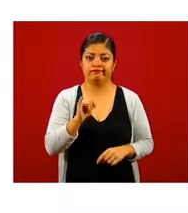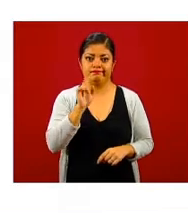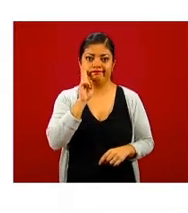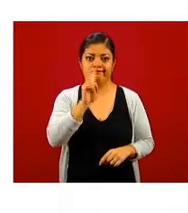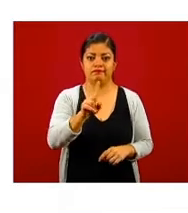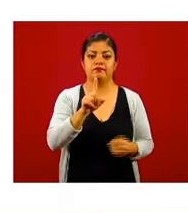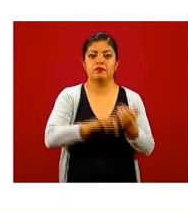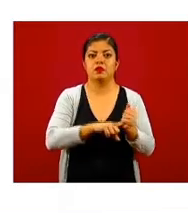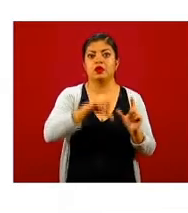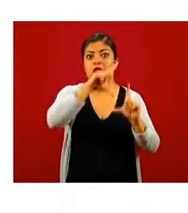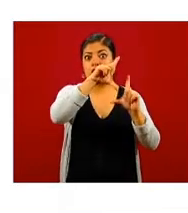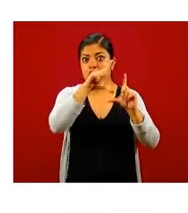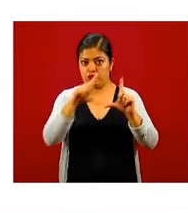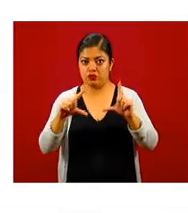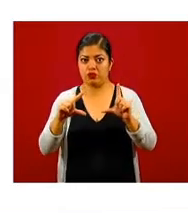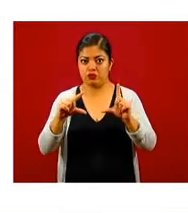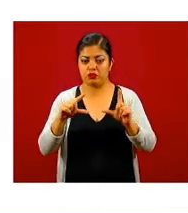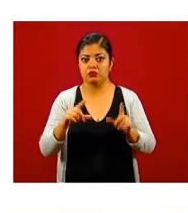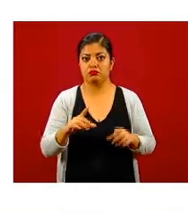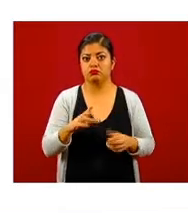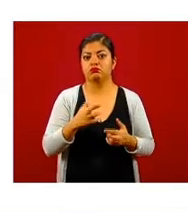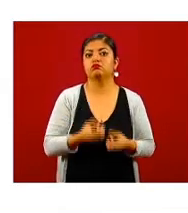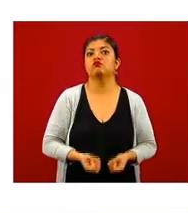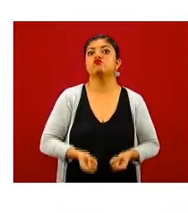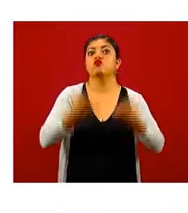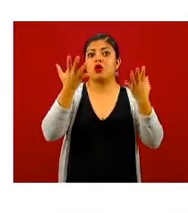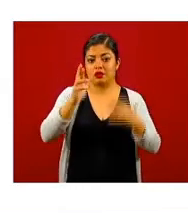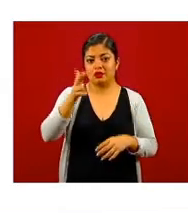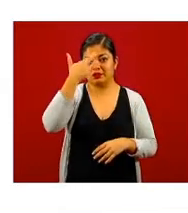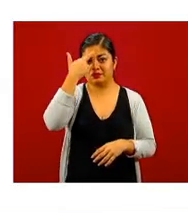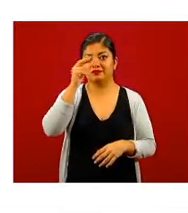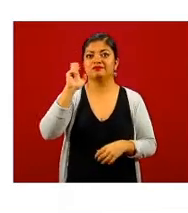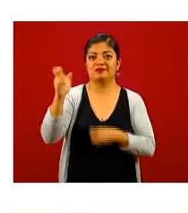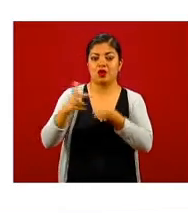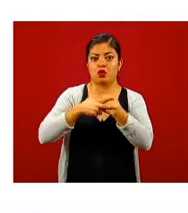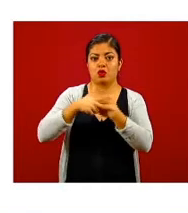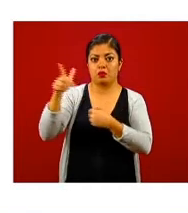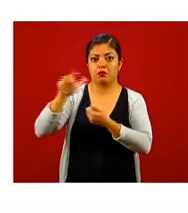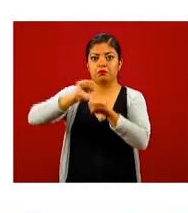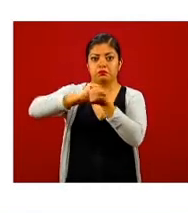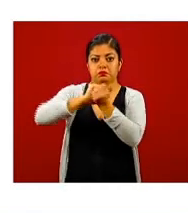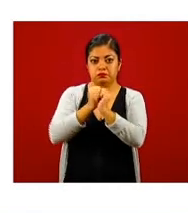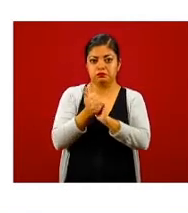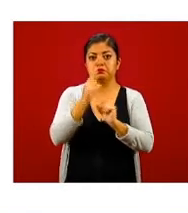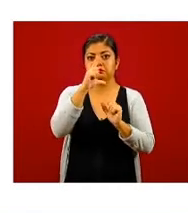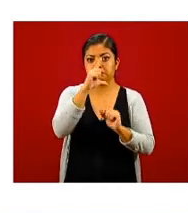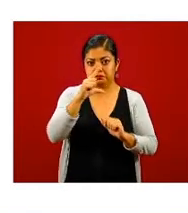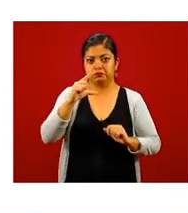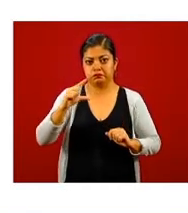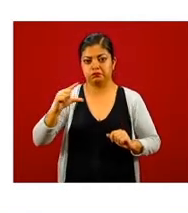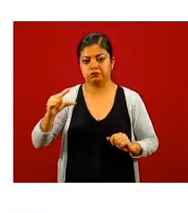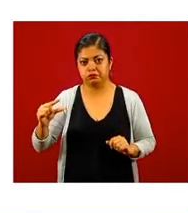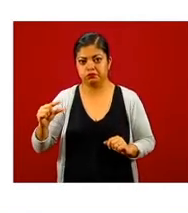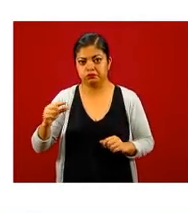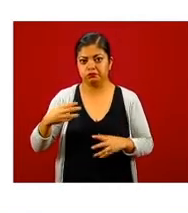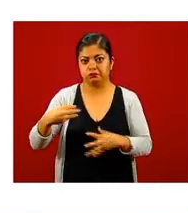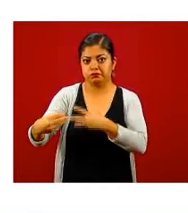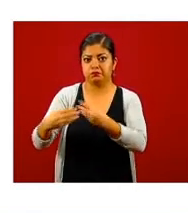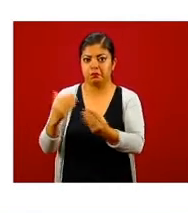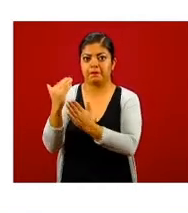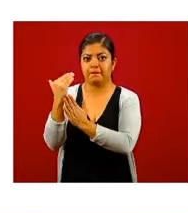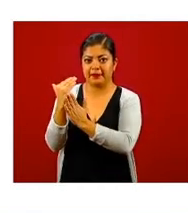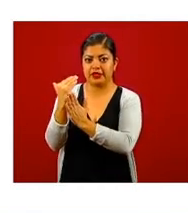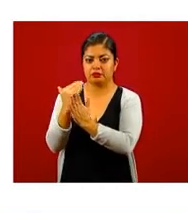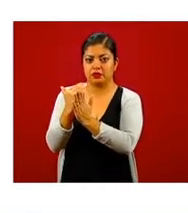of days. What we can see is that there's been an important, significant decrease in the number of cases